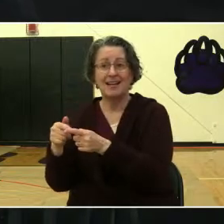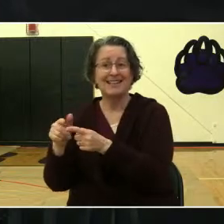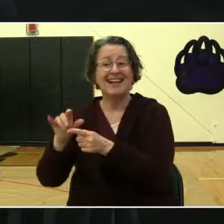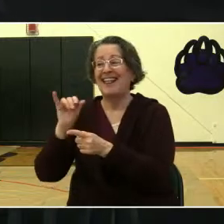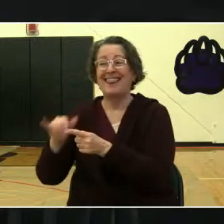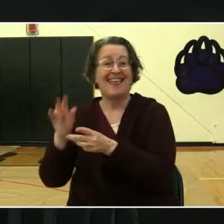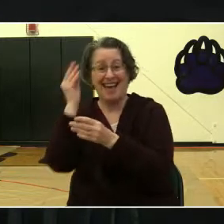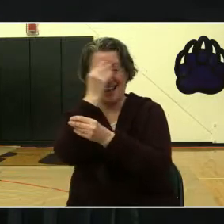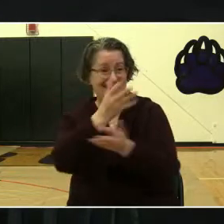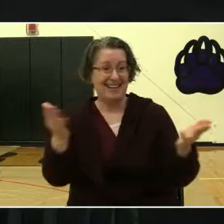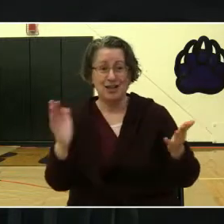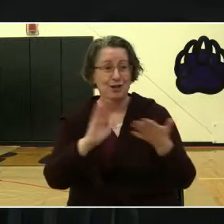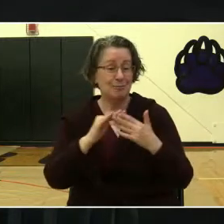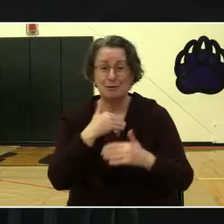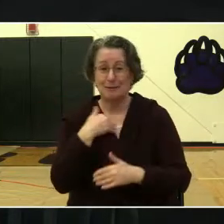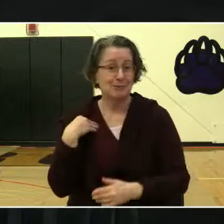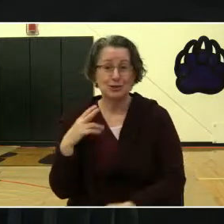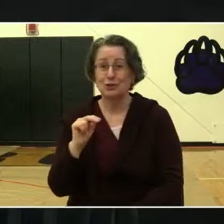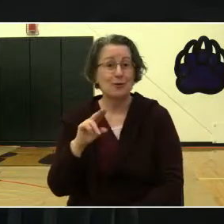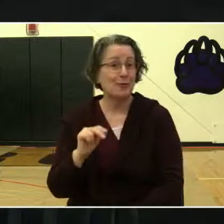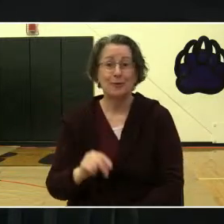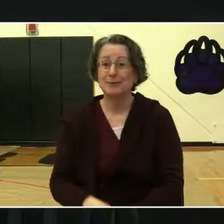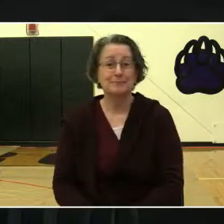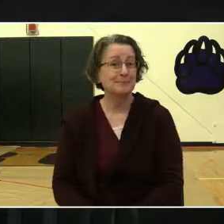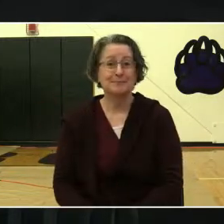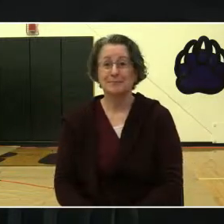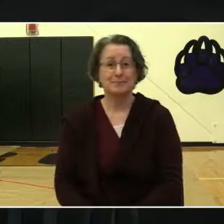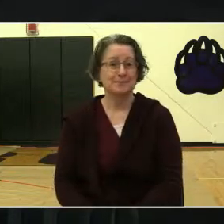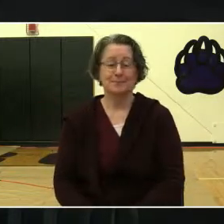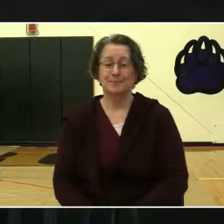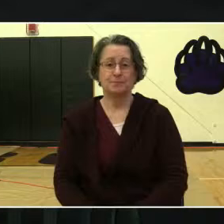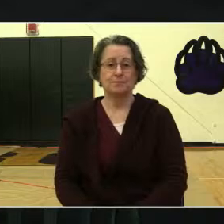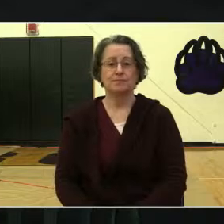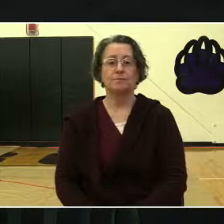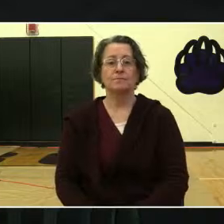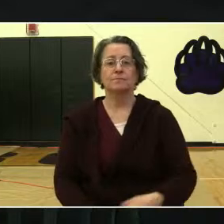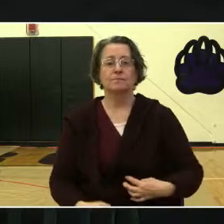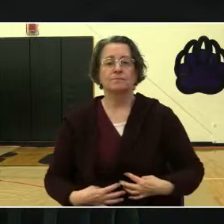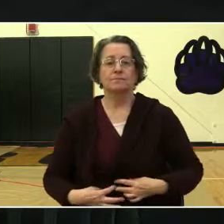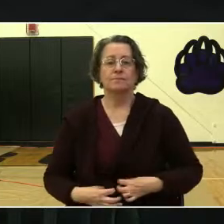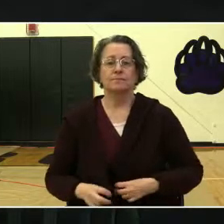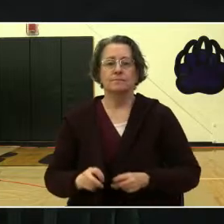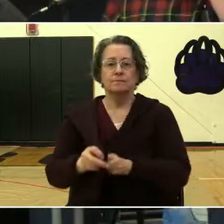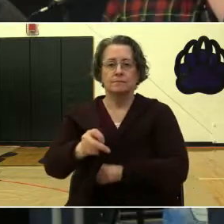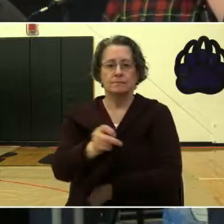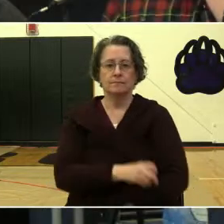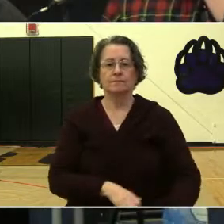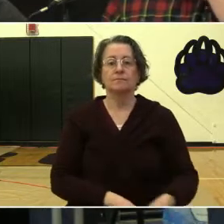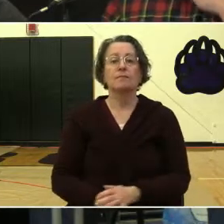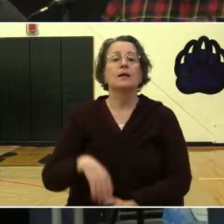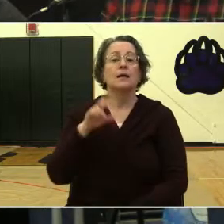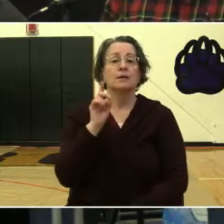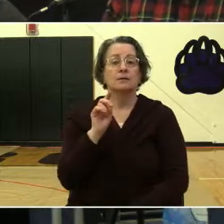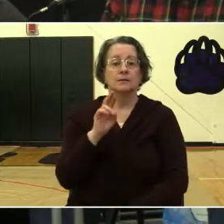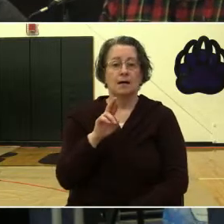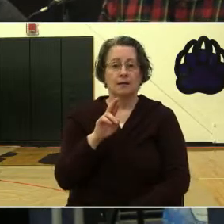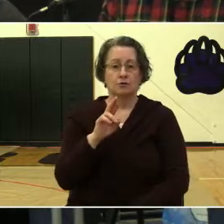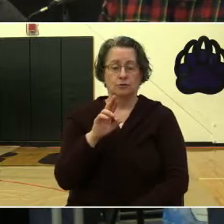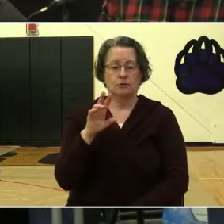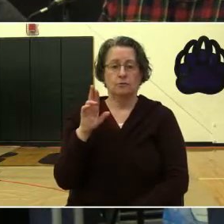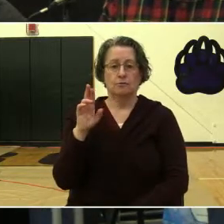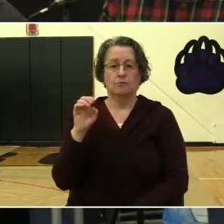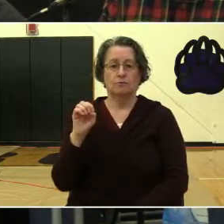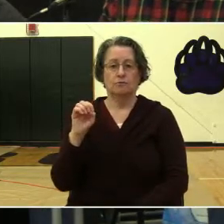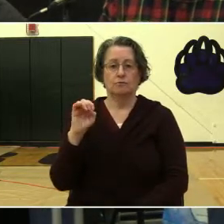public if Mr moderator point of order M Dr rman point of order thank you Mr moderator uh I I